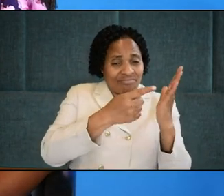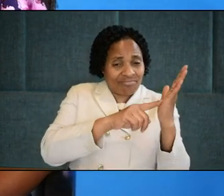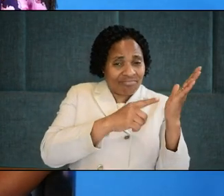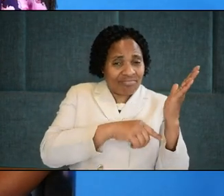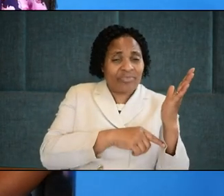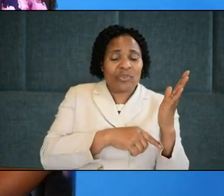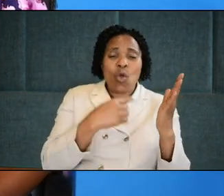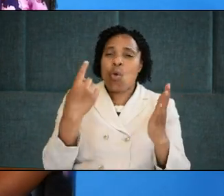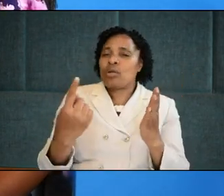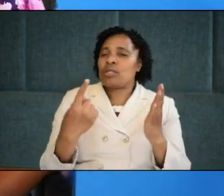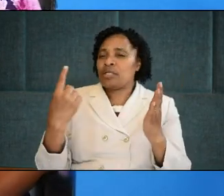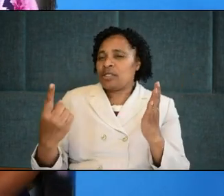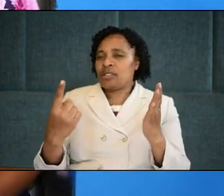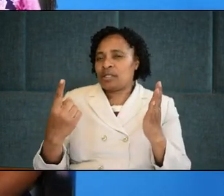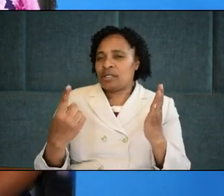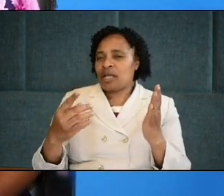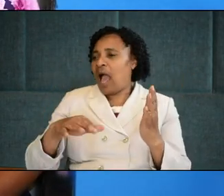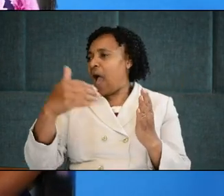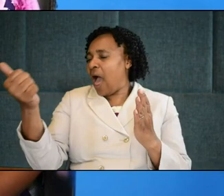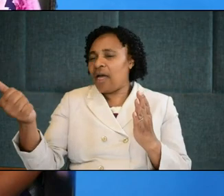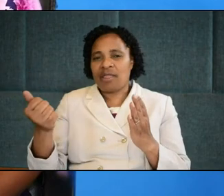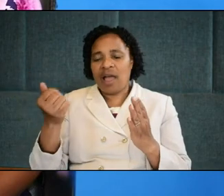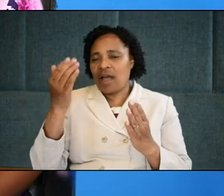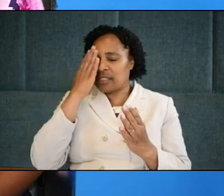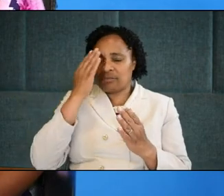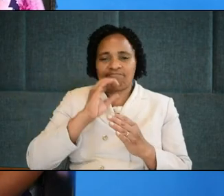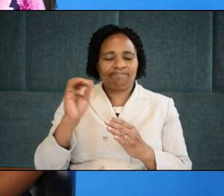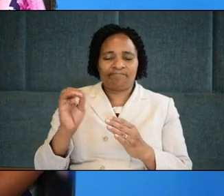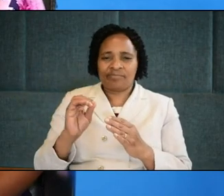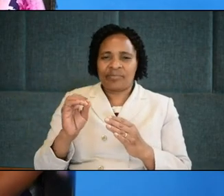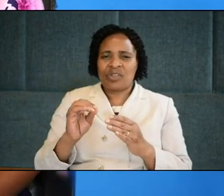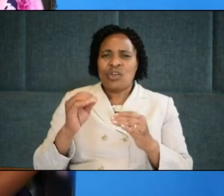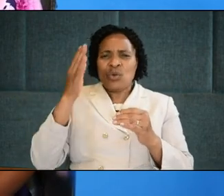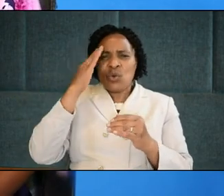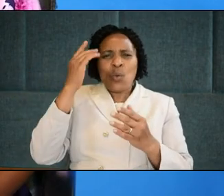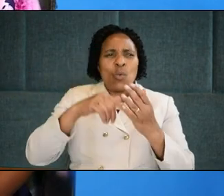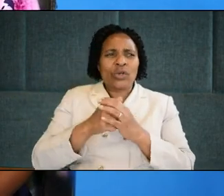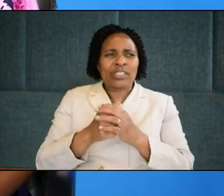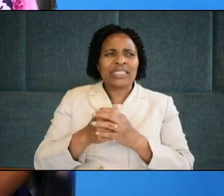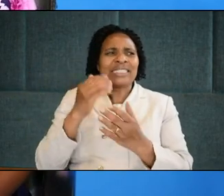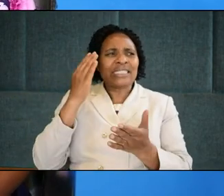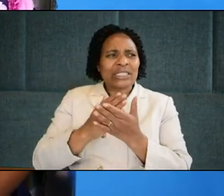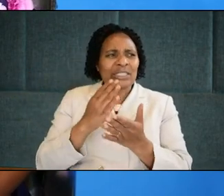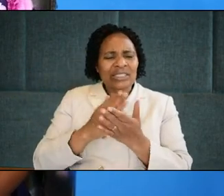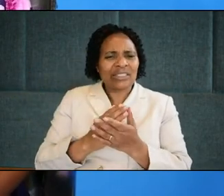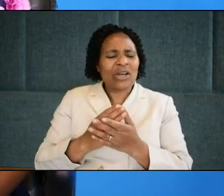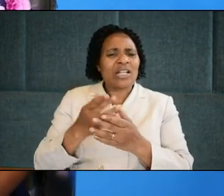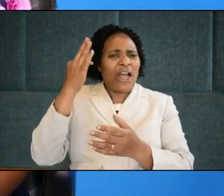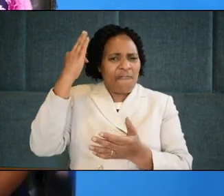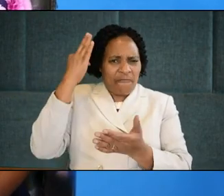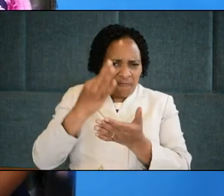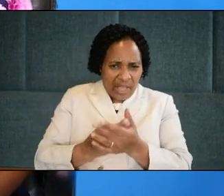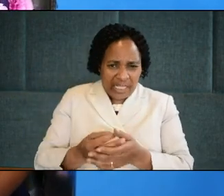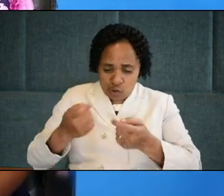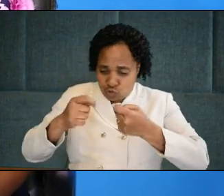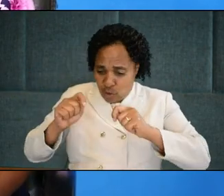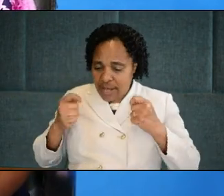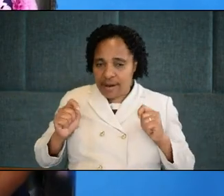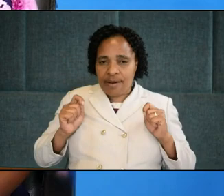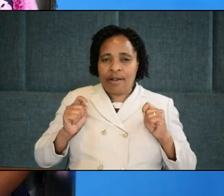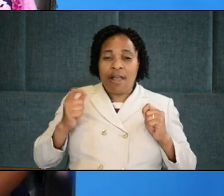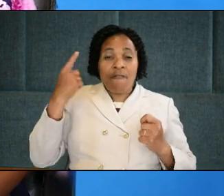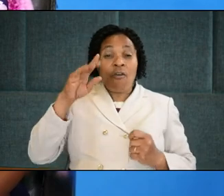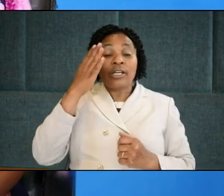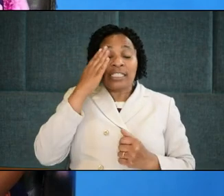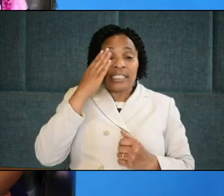him only and not to the rest of the Israelites. So, you know, this was actually a test of faith for the Israelites.